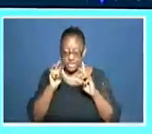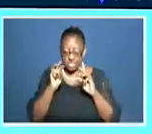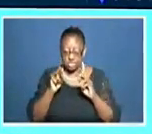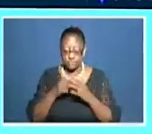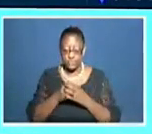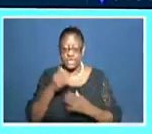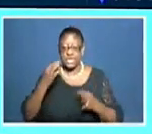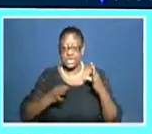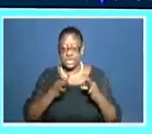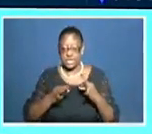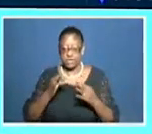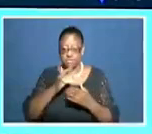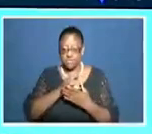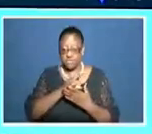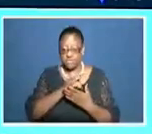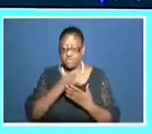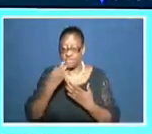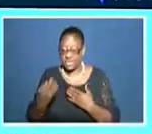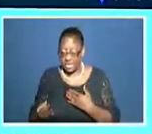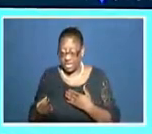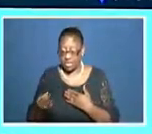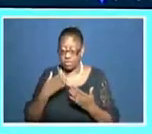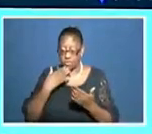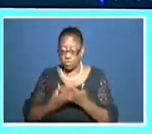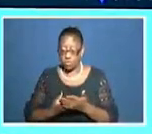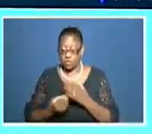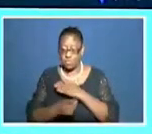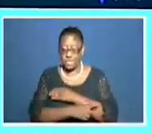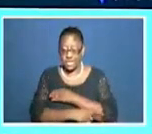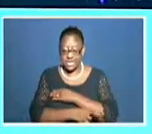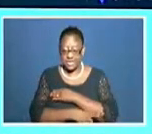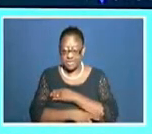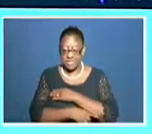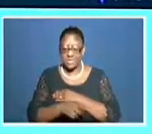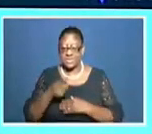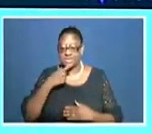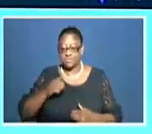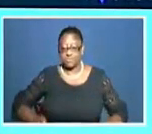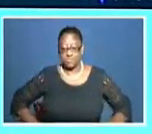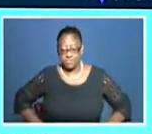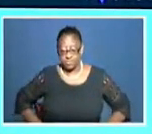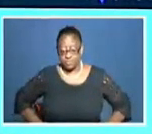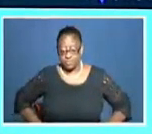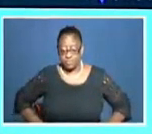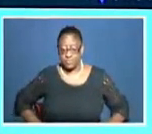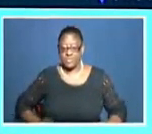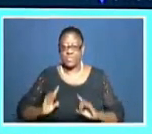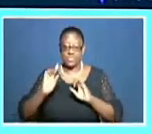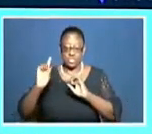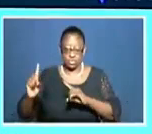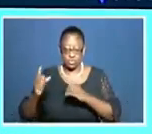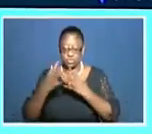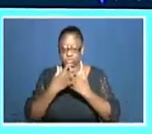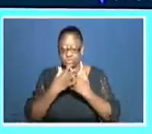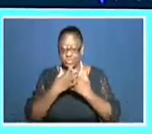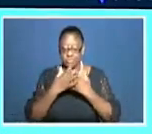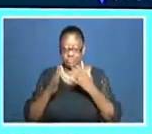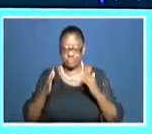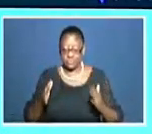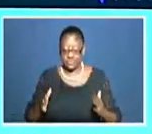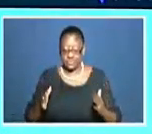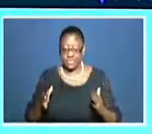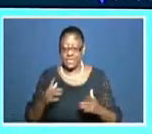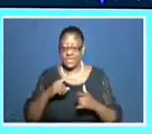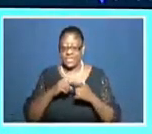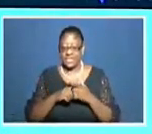should Demeritte fail to be of good behavior, she will be sentenced to 2 years at the Bahamas Department of Corrections. Further,